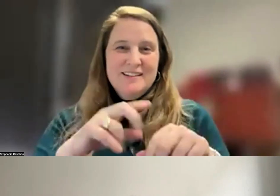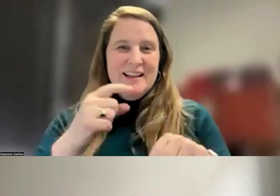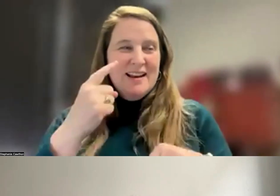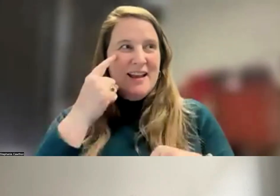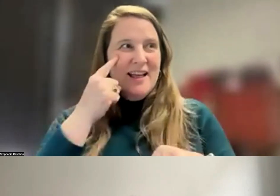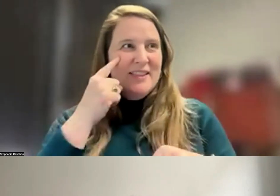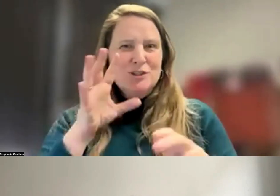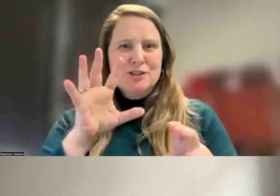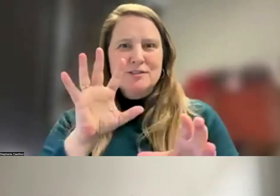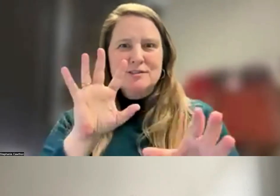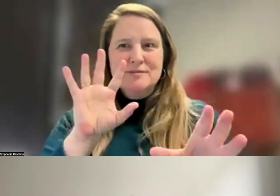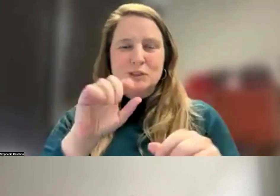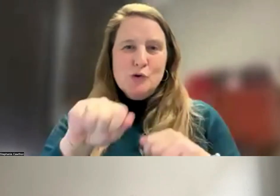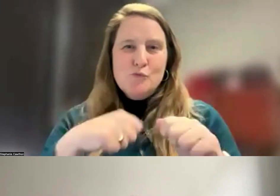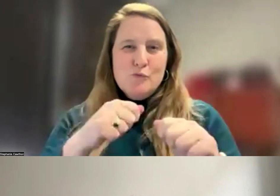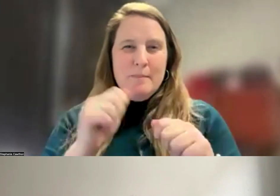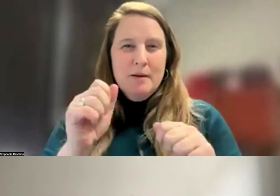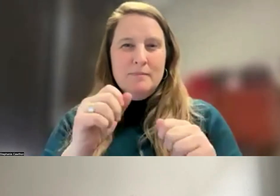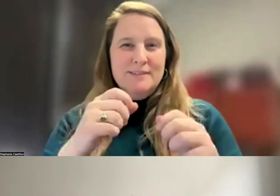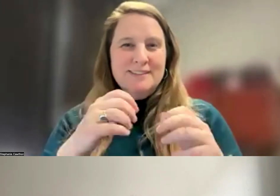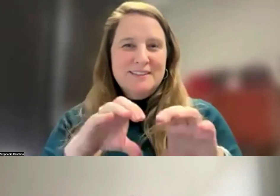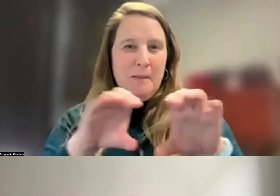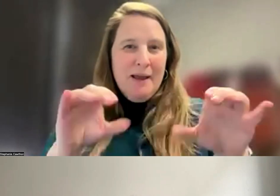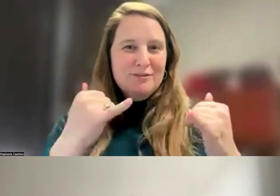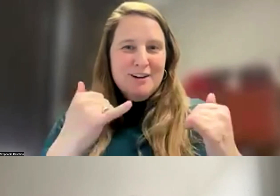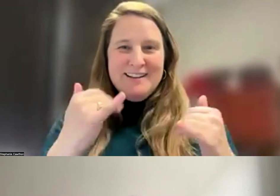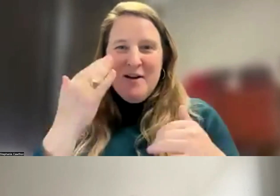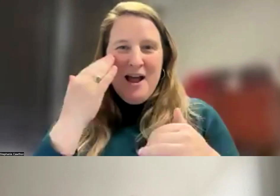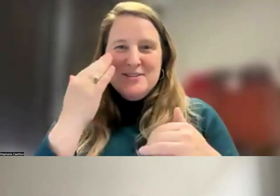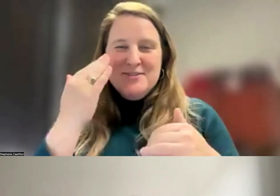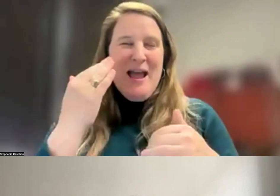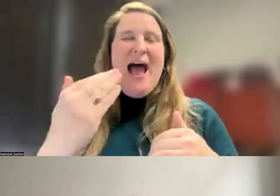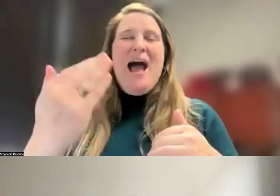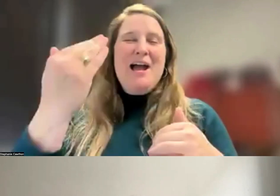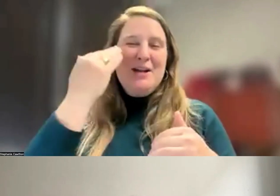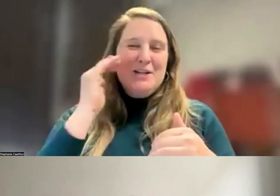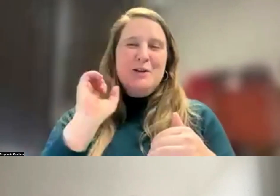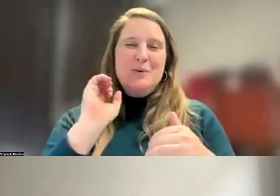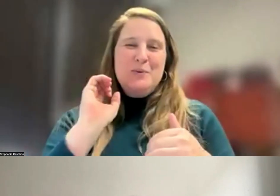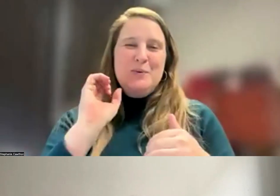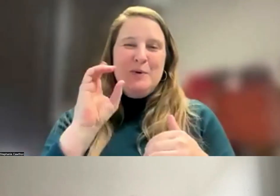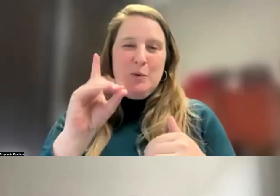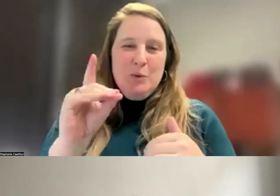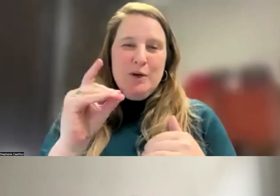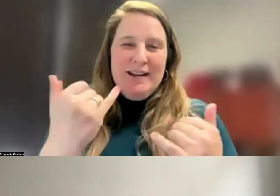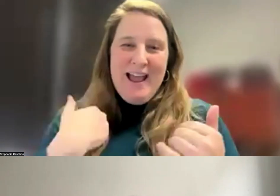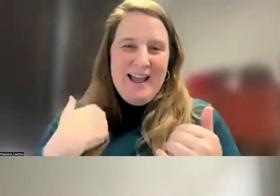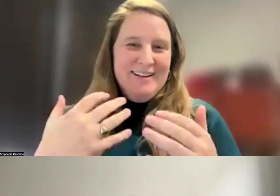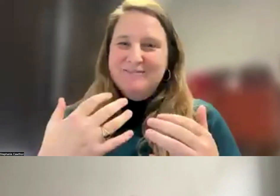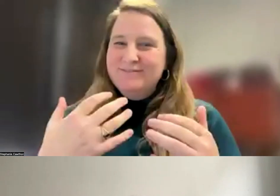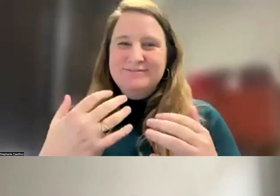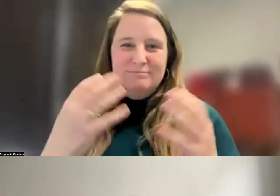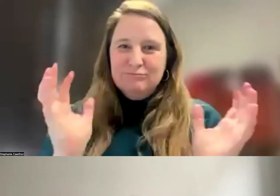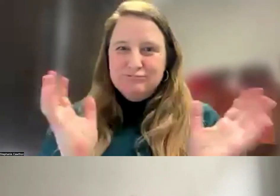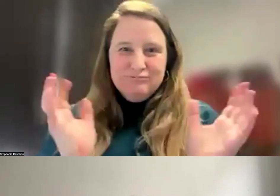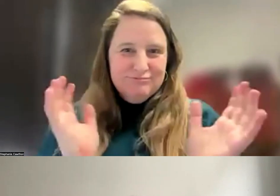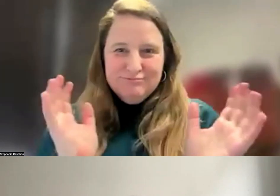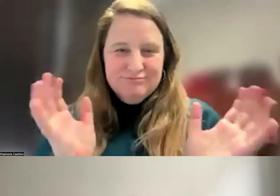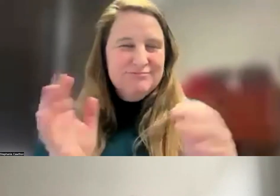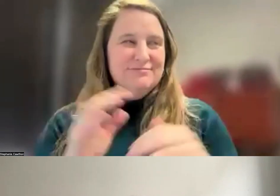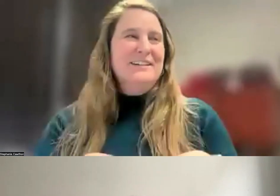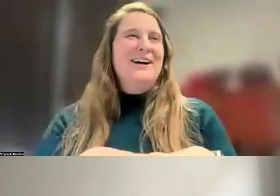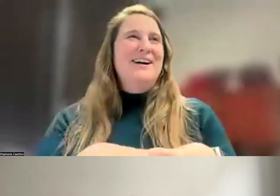Yeah, definitely fun. And I think to kind of wrap up our panel for today, I know we